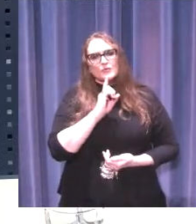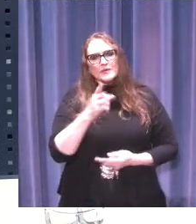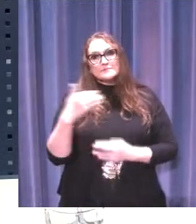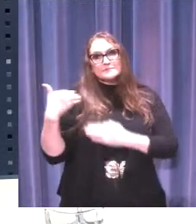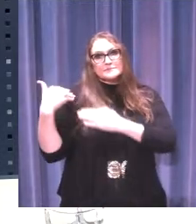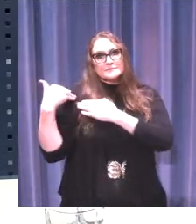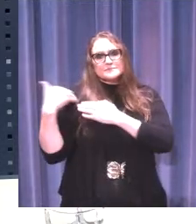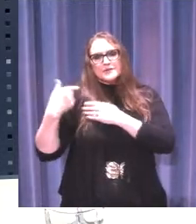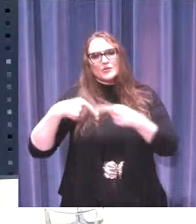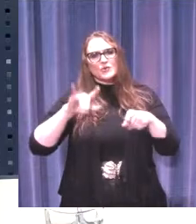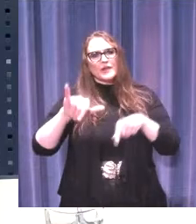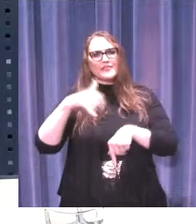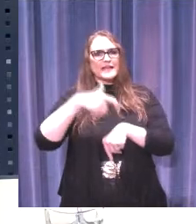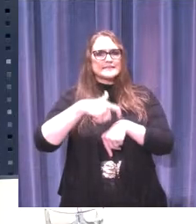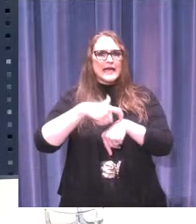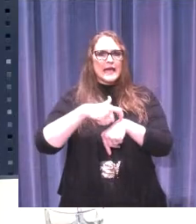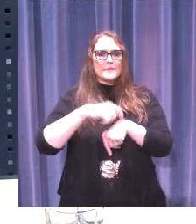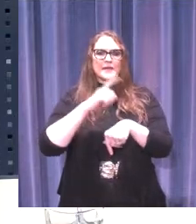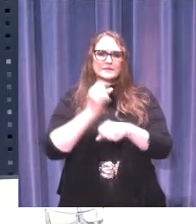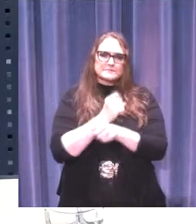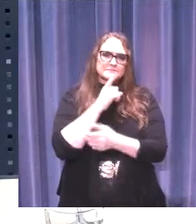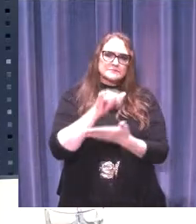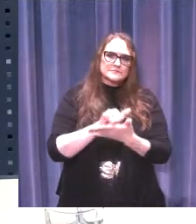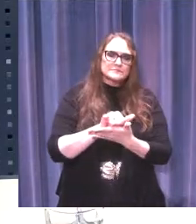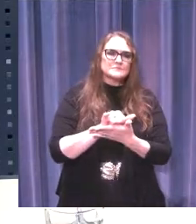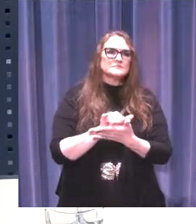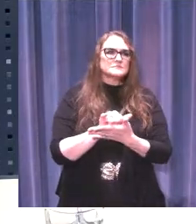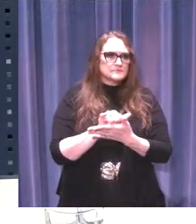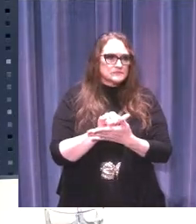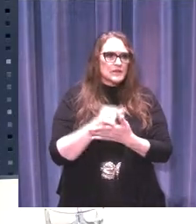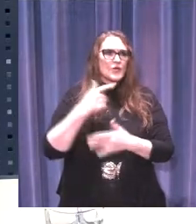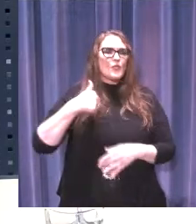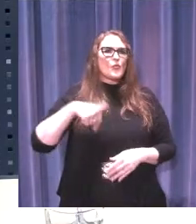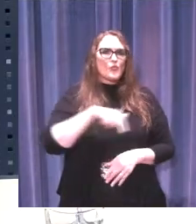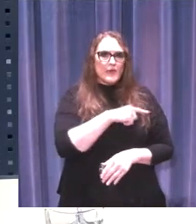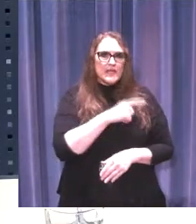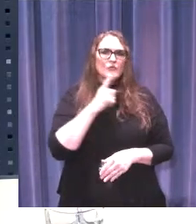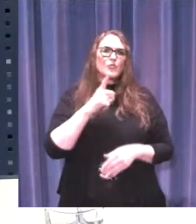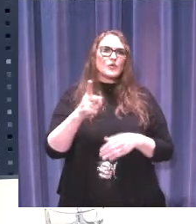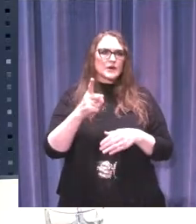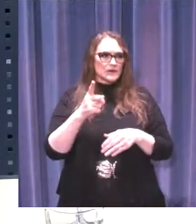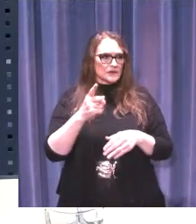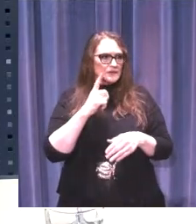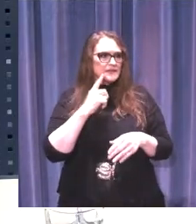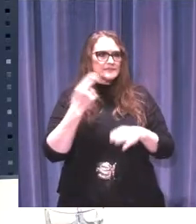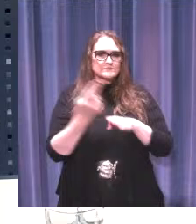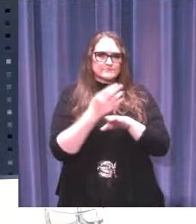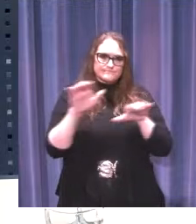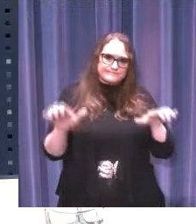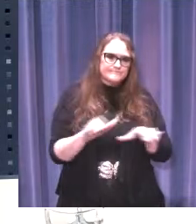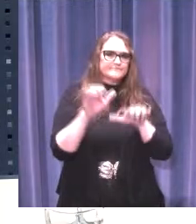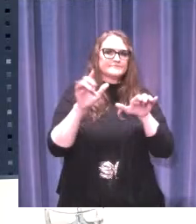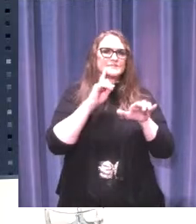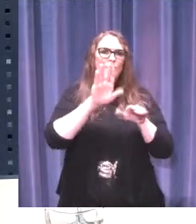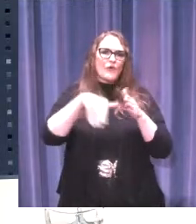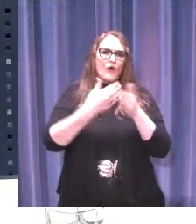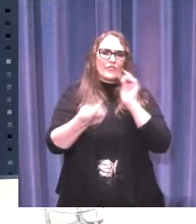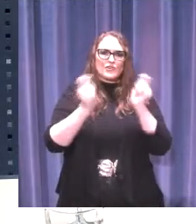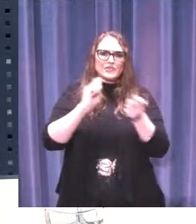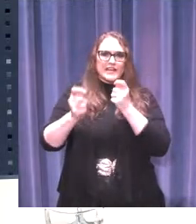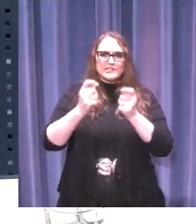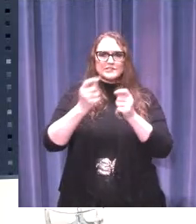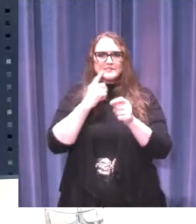responsible during that period of time to ensure that we were navigating the changes that were coming at us on a